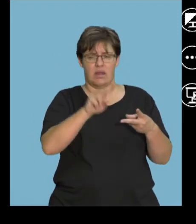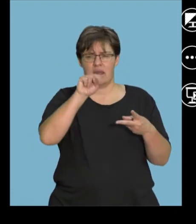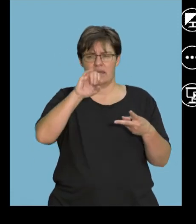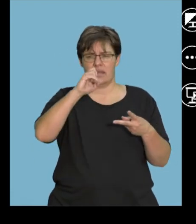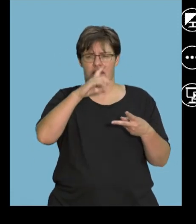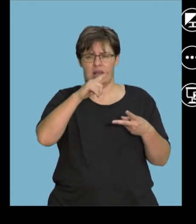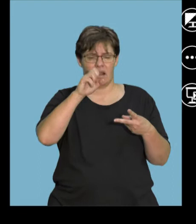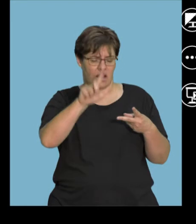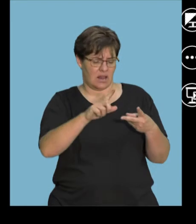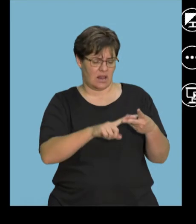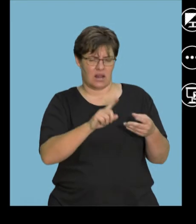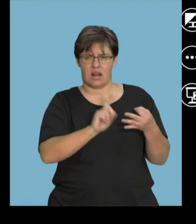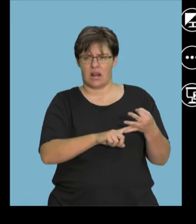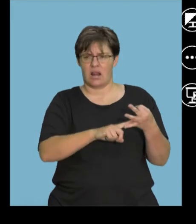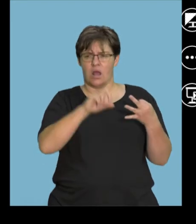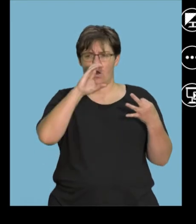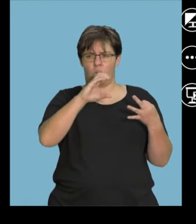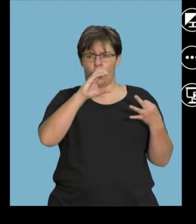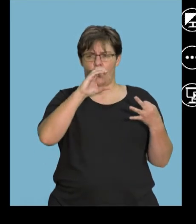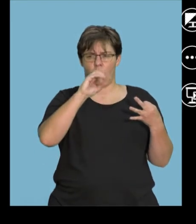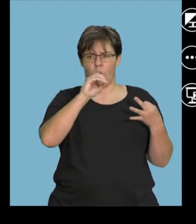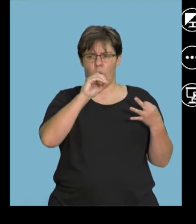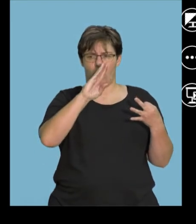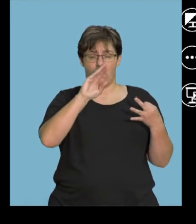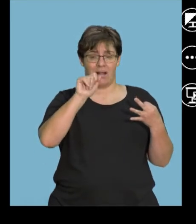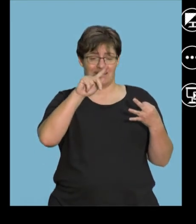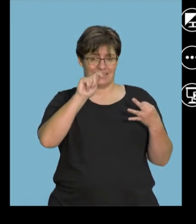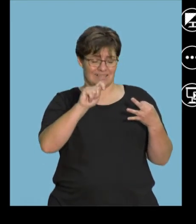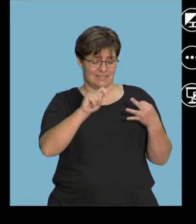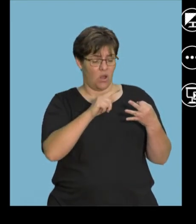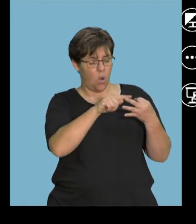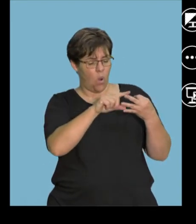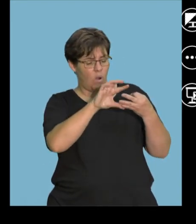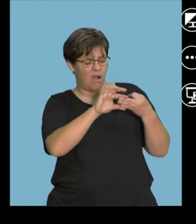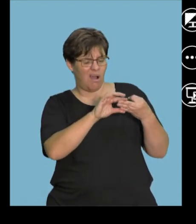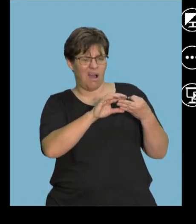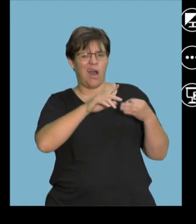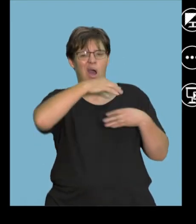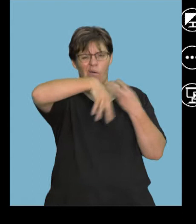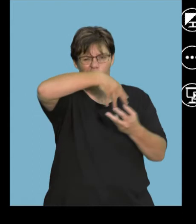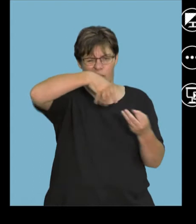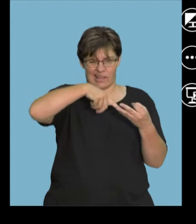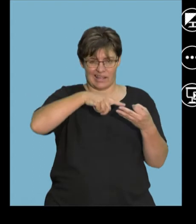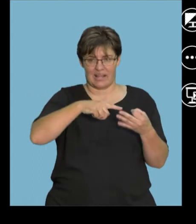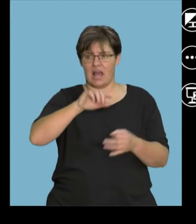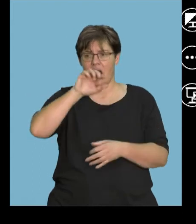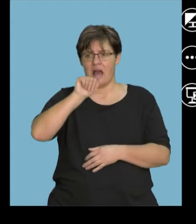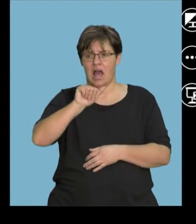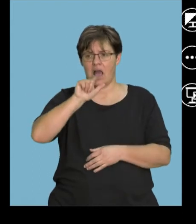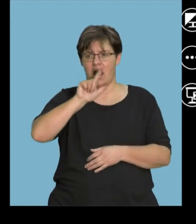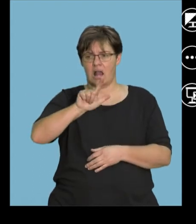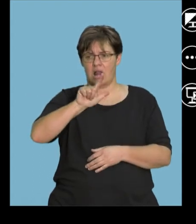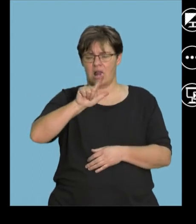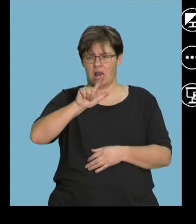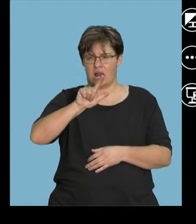important. Sometimes we talk about a combination of any of these three elements, which we call alloys, okay? An alloy